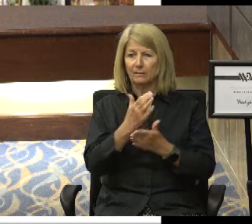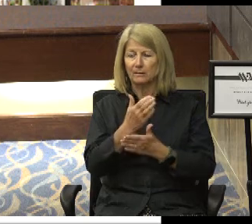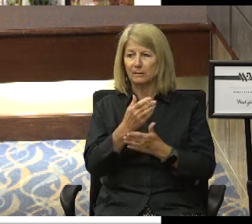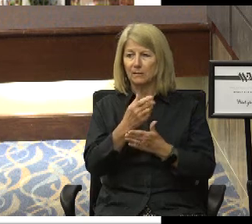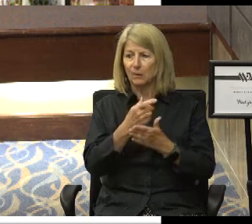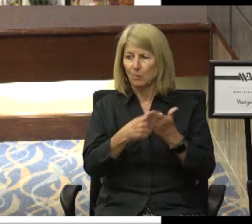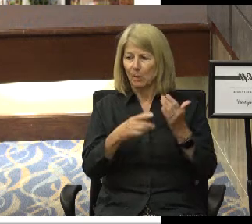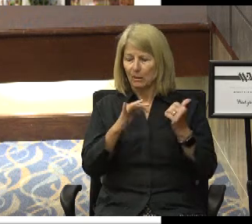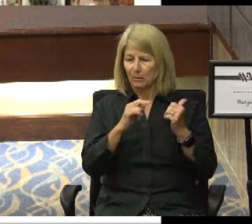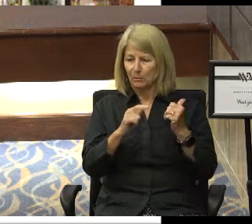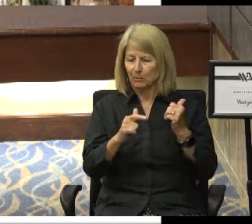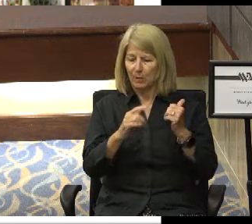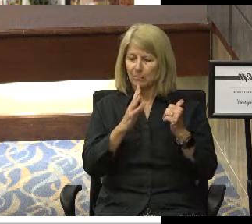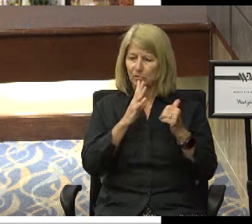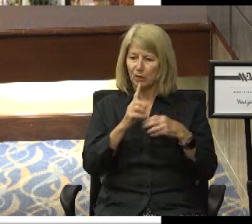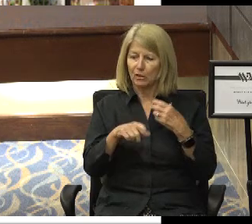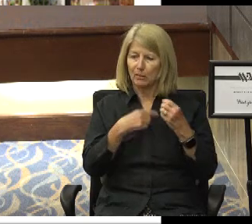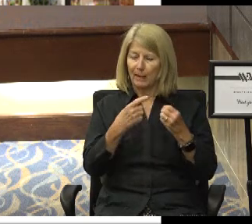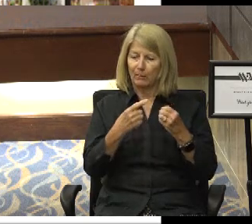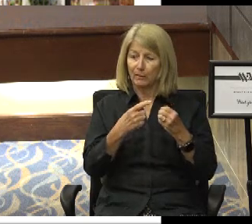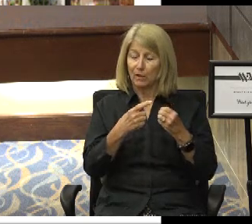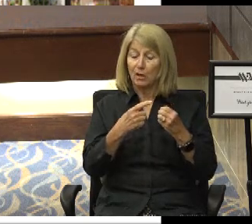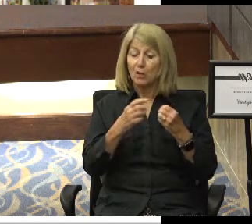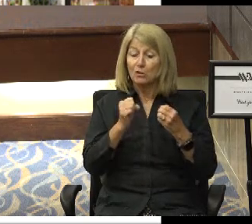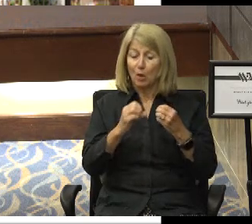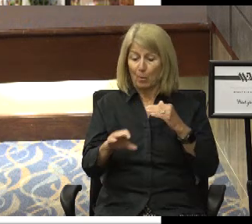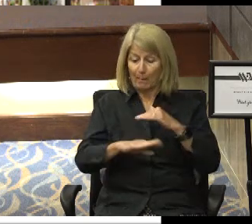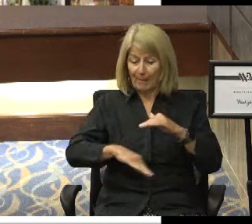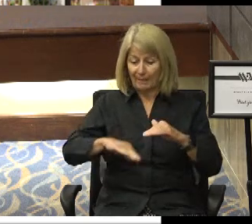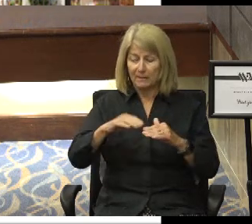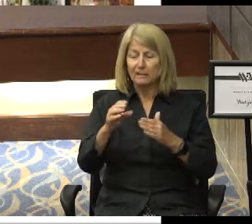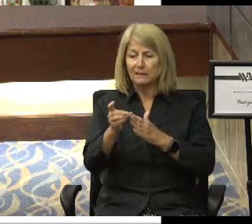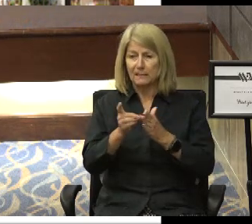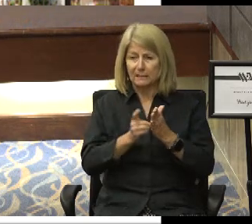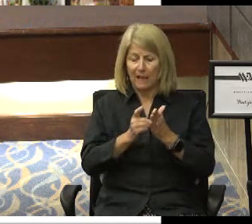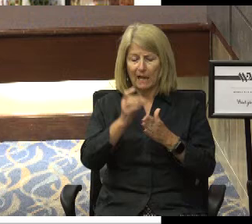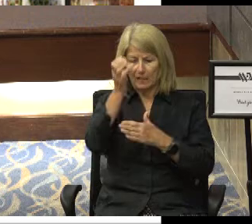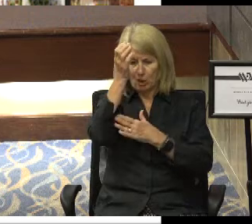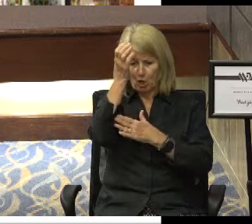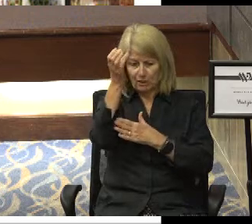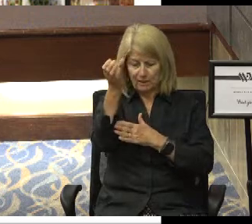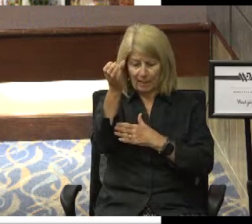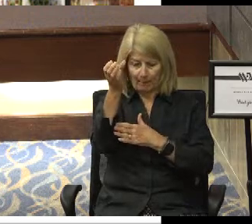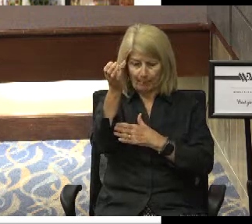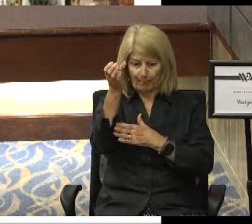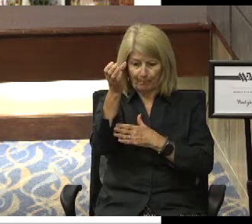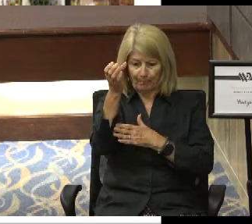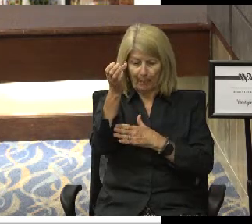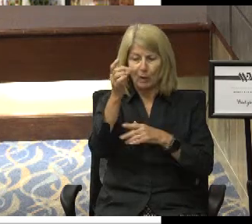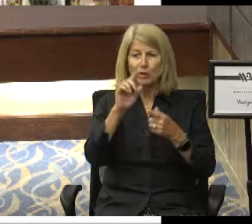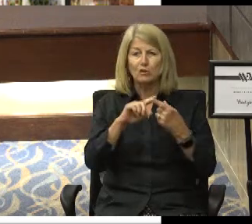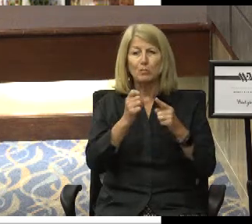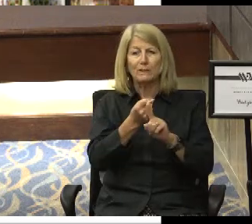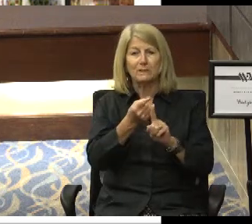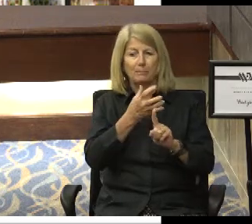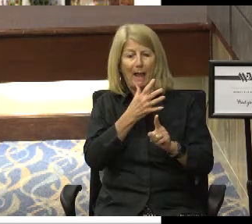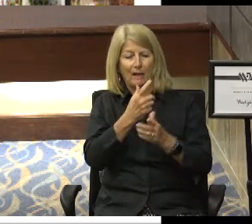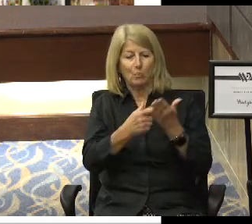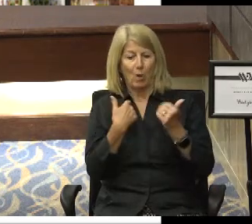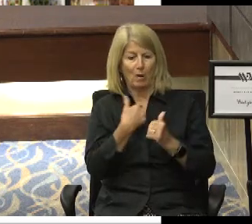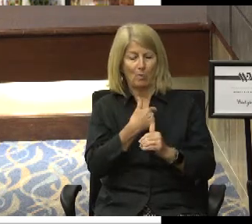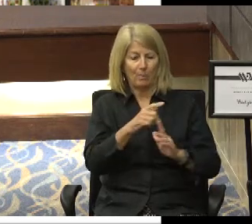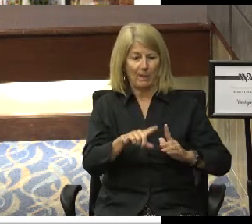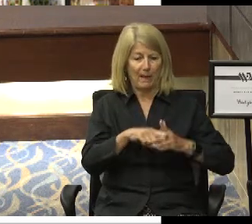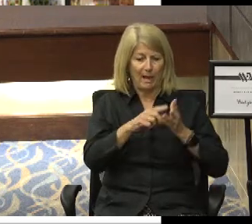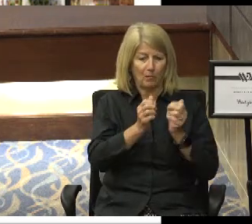deal point standpoint. So the basic design concept is to expand what we started in the beginning, but